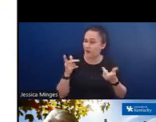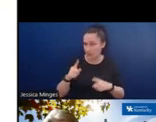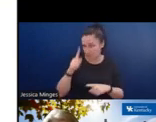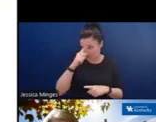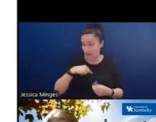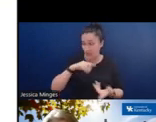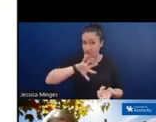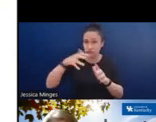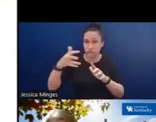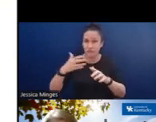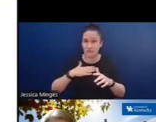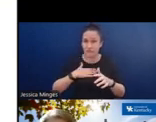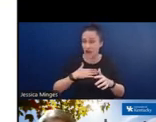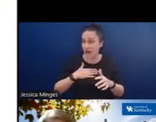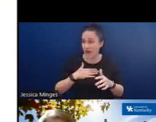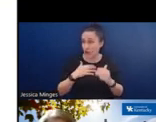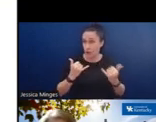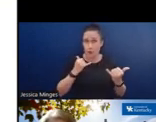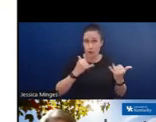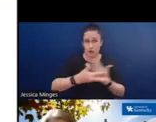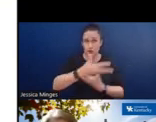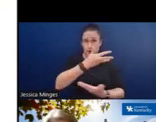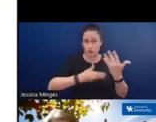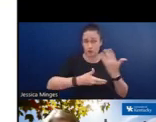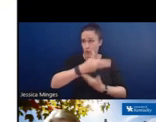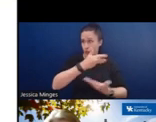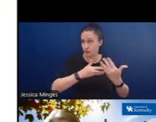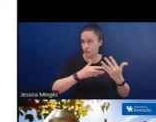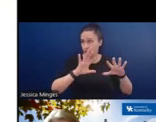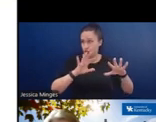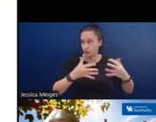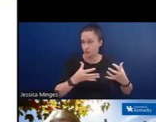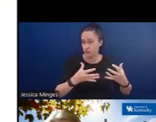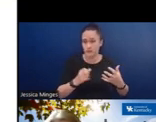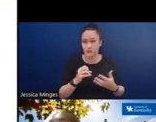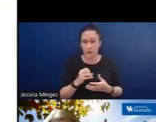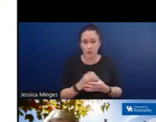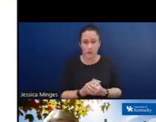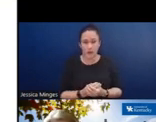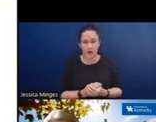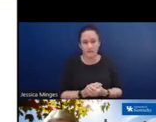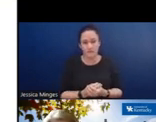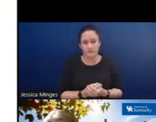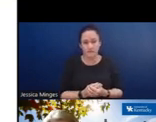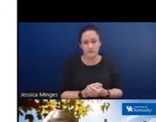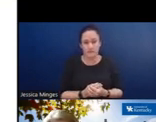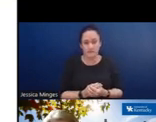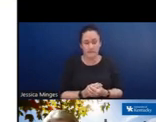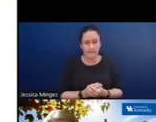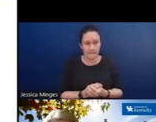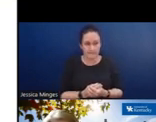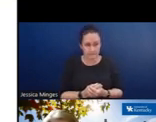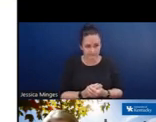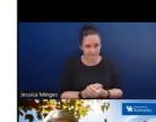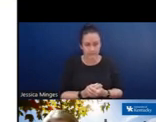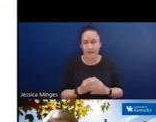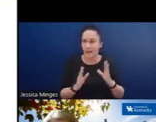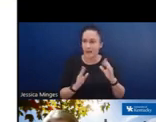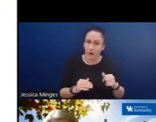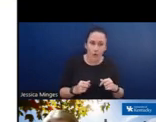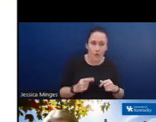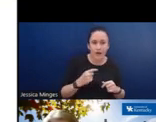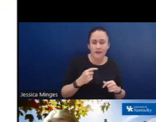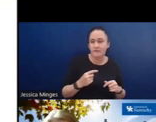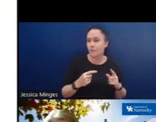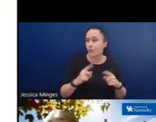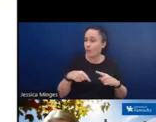their existing social networks. So here are just some quotes. He split when he found out I was pregnant, or